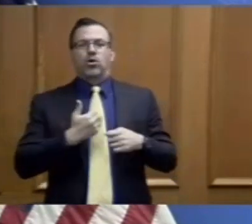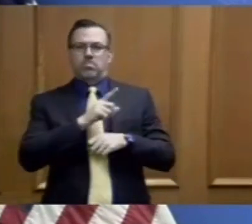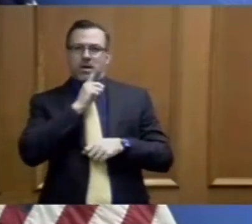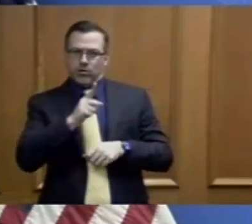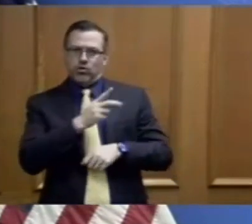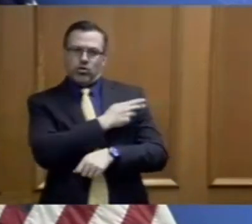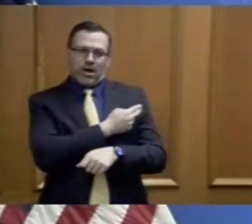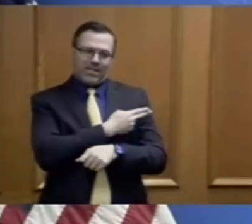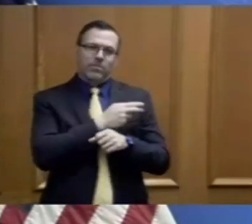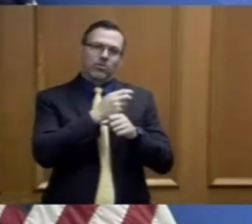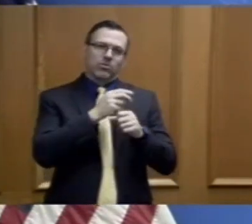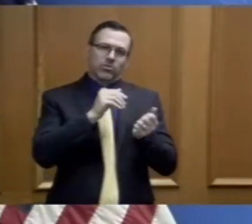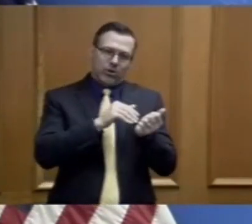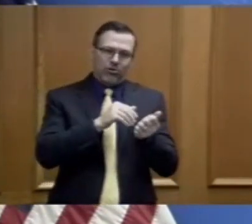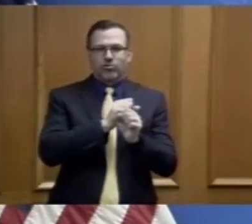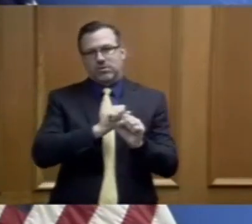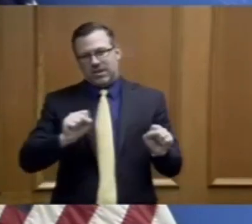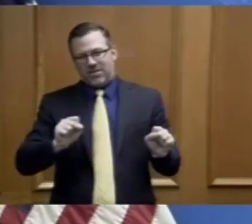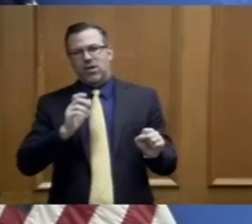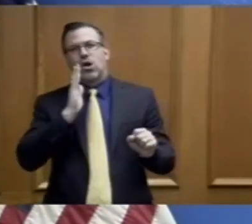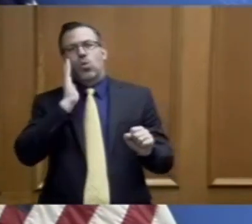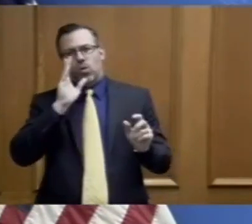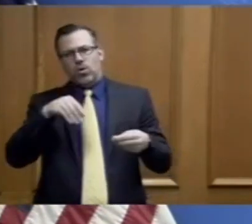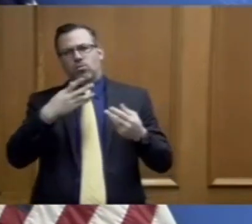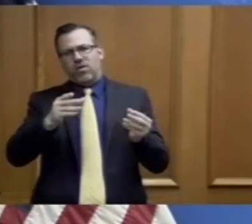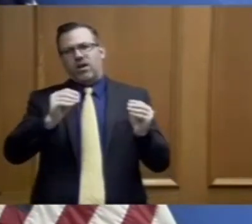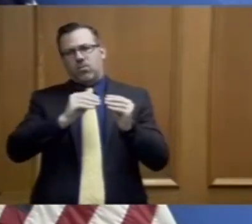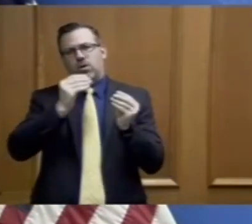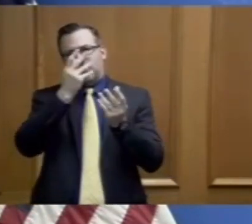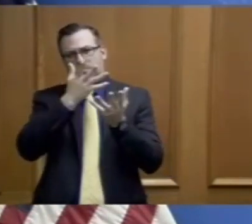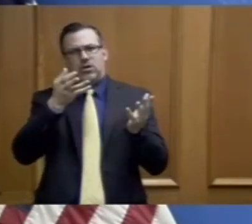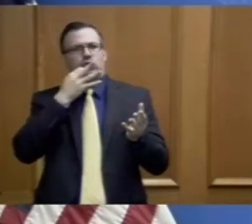that's why we'll be waiting a couple more days to deliver that information.